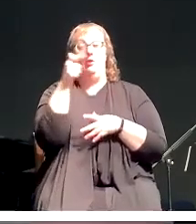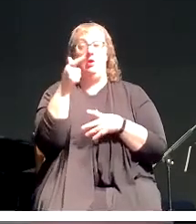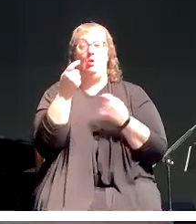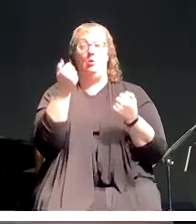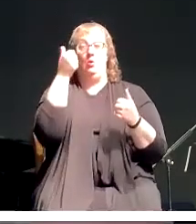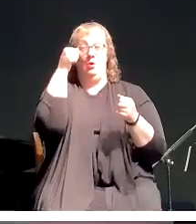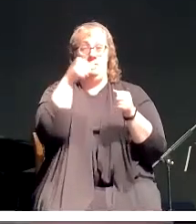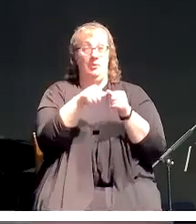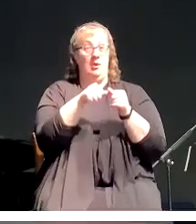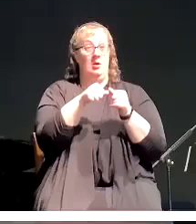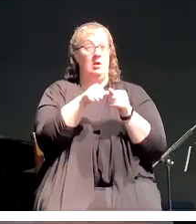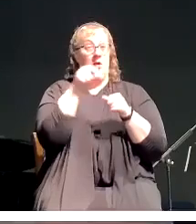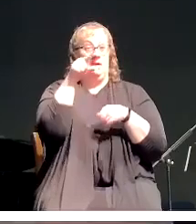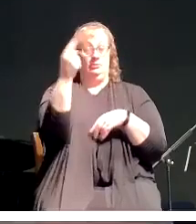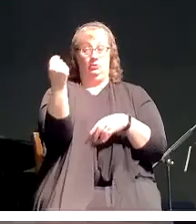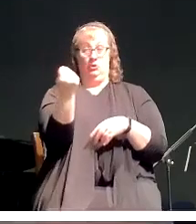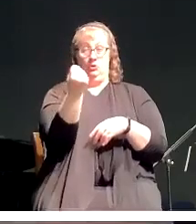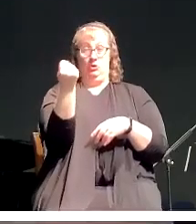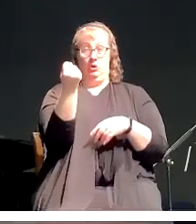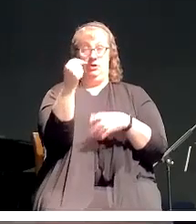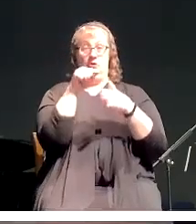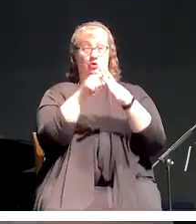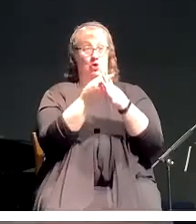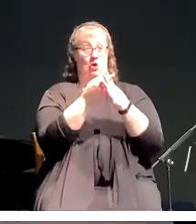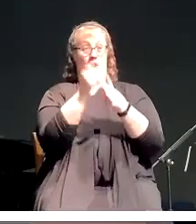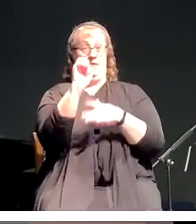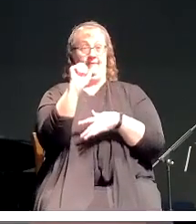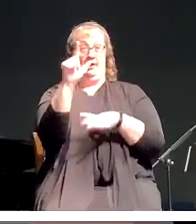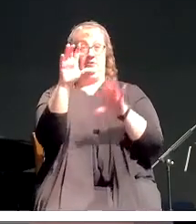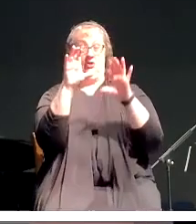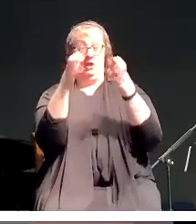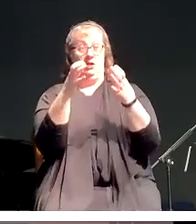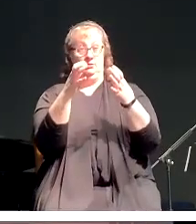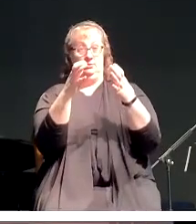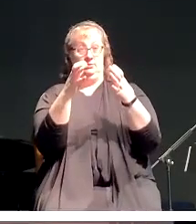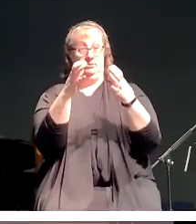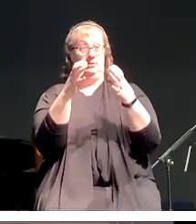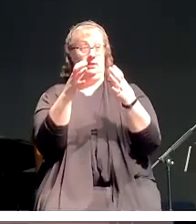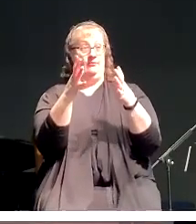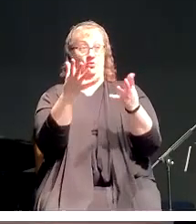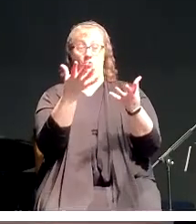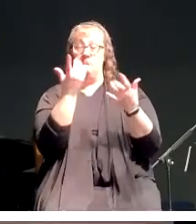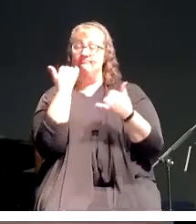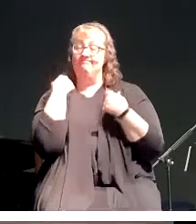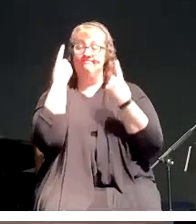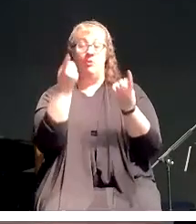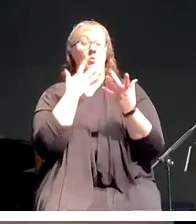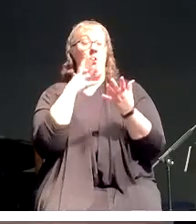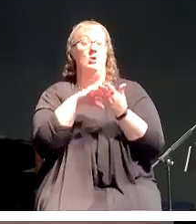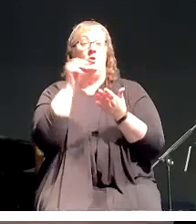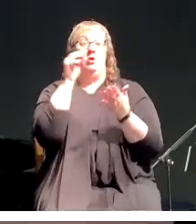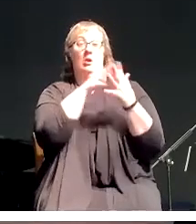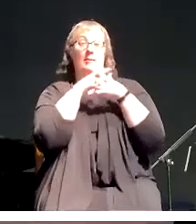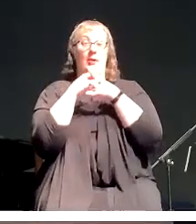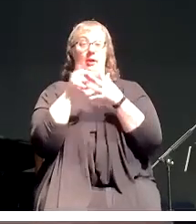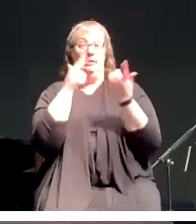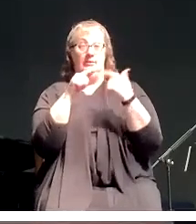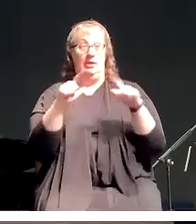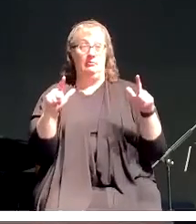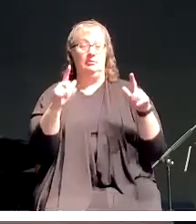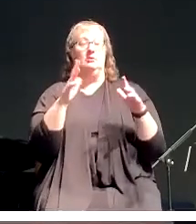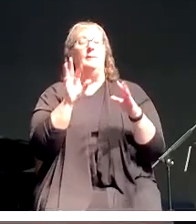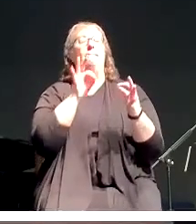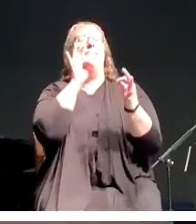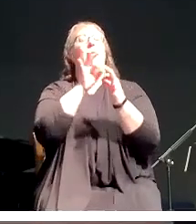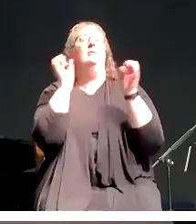quick reminder that this Tuesday is the start of the ASL class. If you've ever wanted to learn American Sign Language, this is the